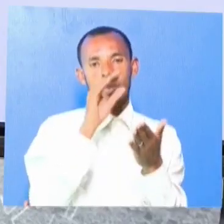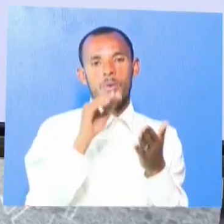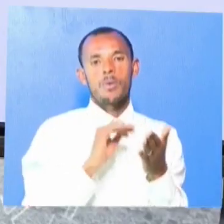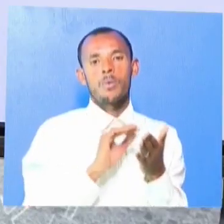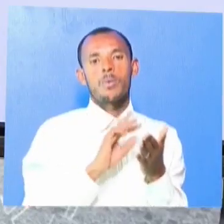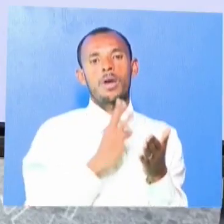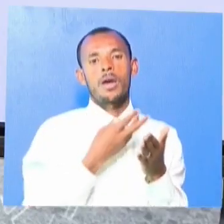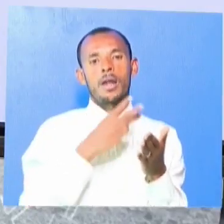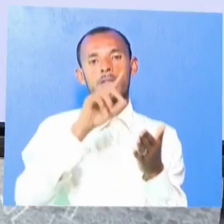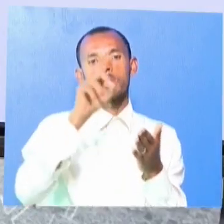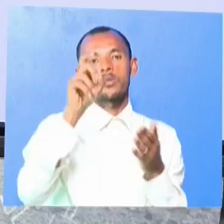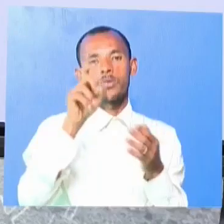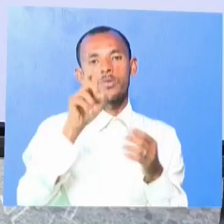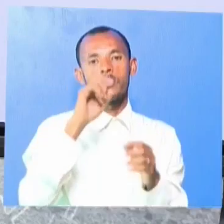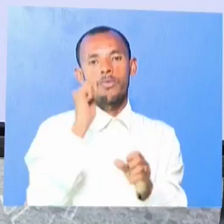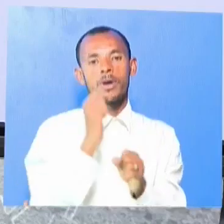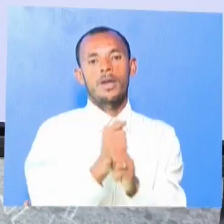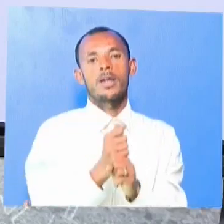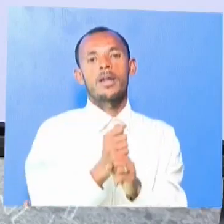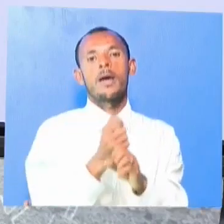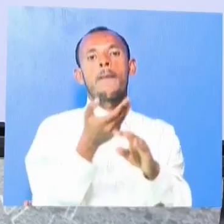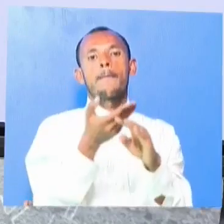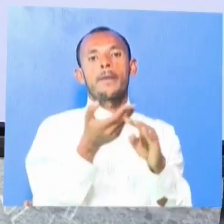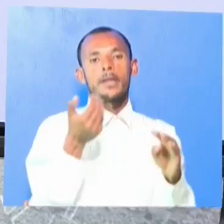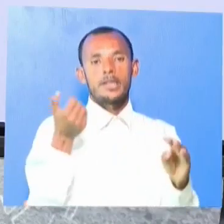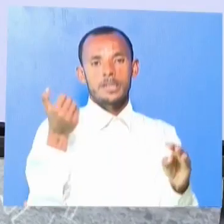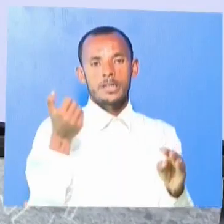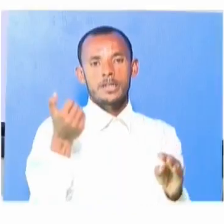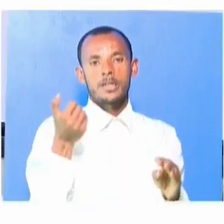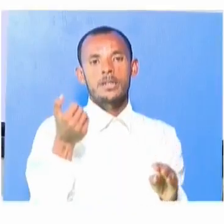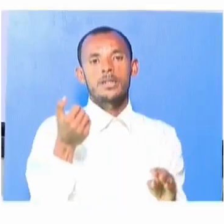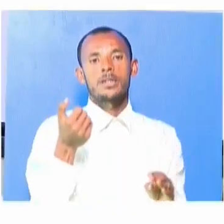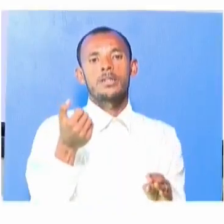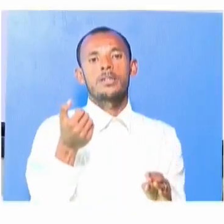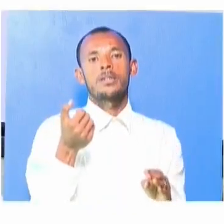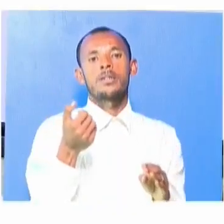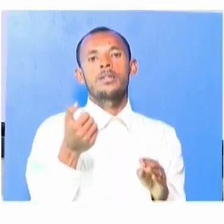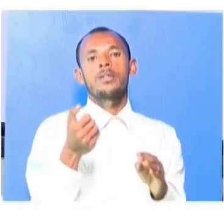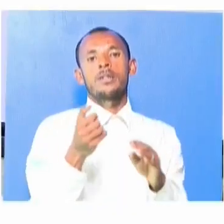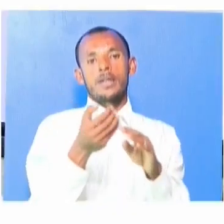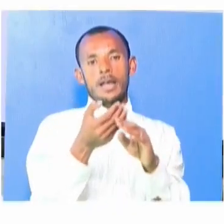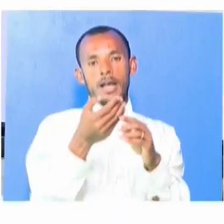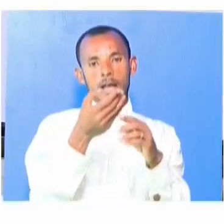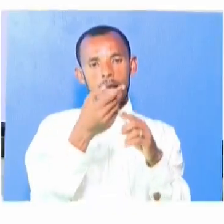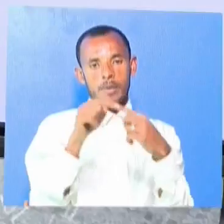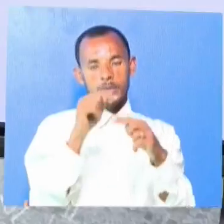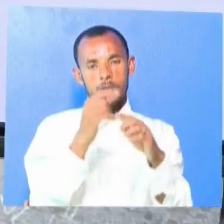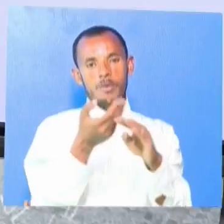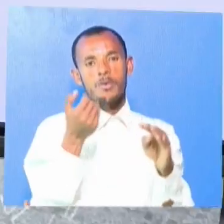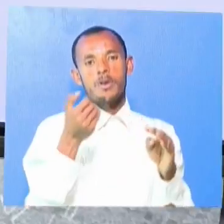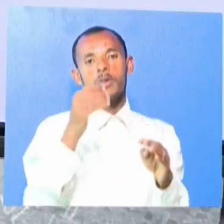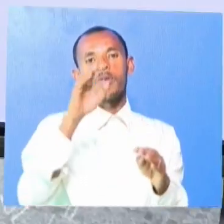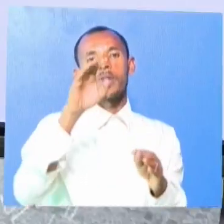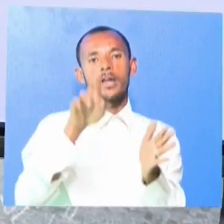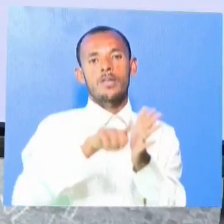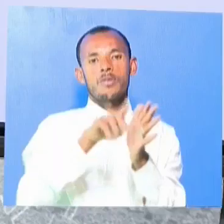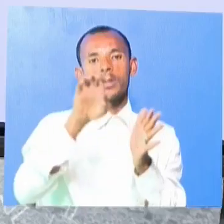find its predecessor, the number that comes before it. The number that comes before -40 is